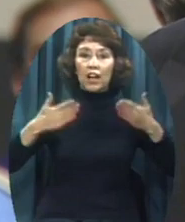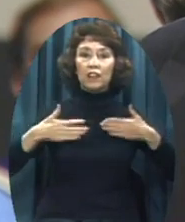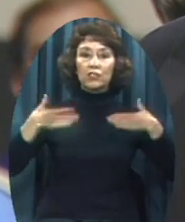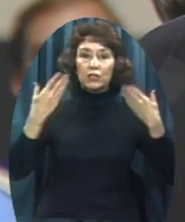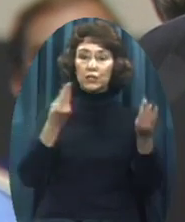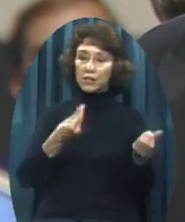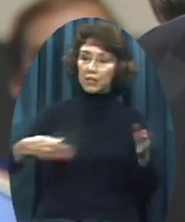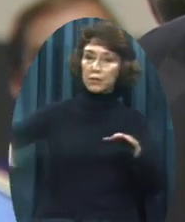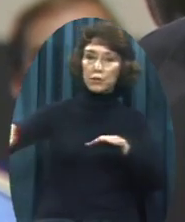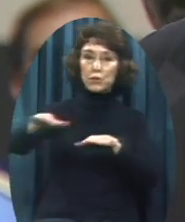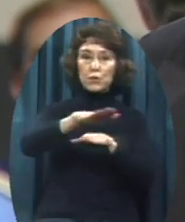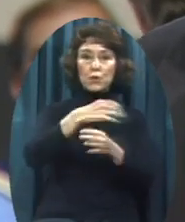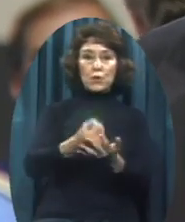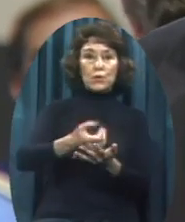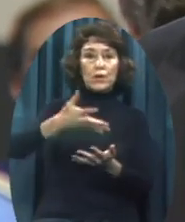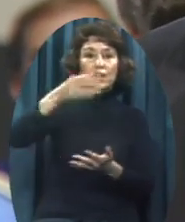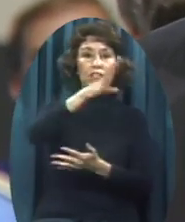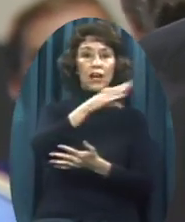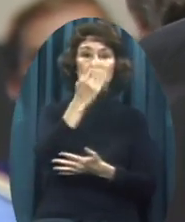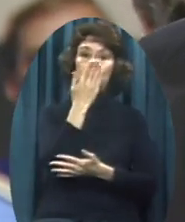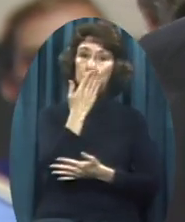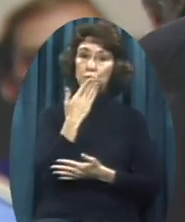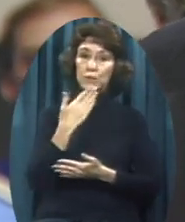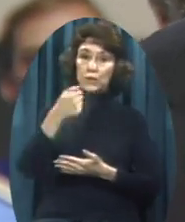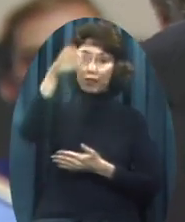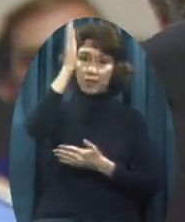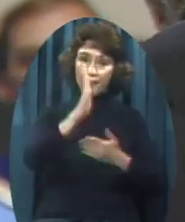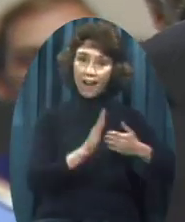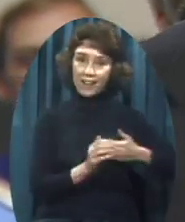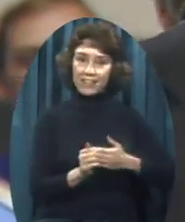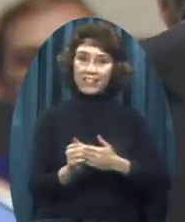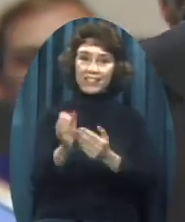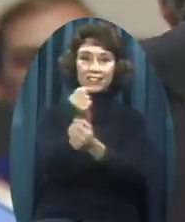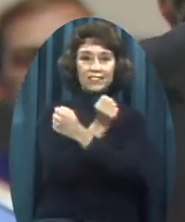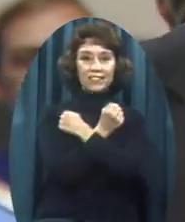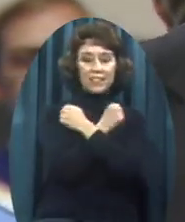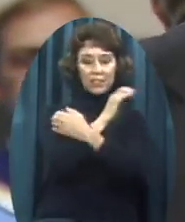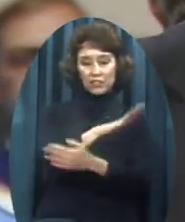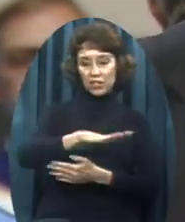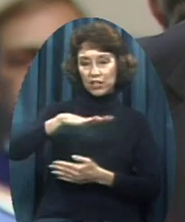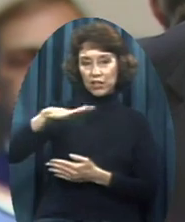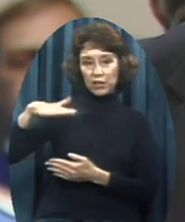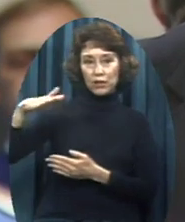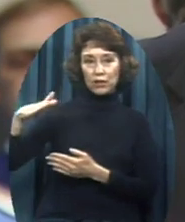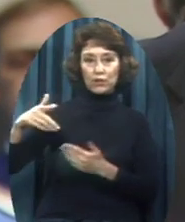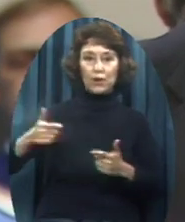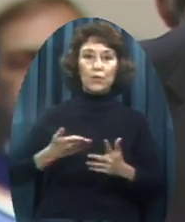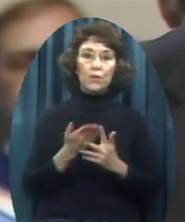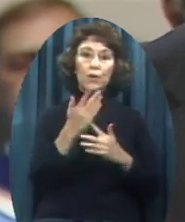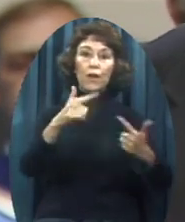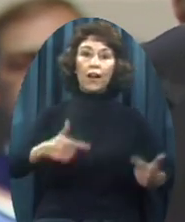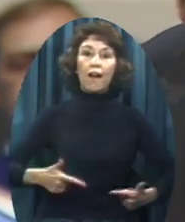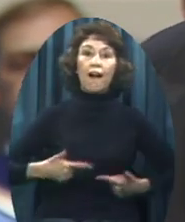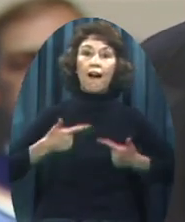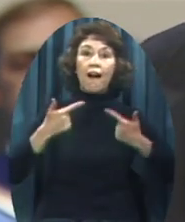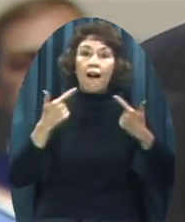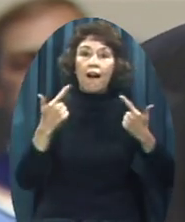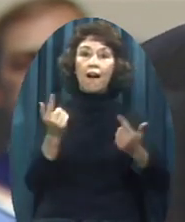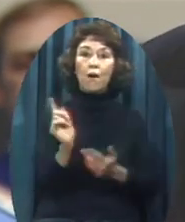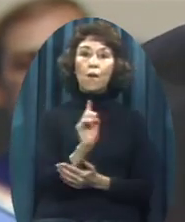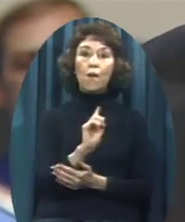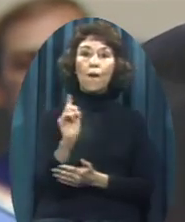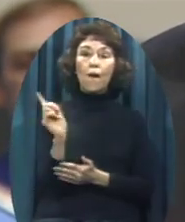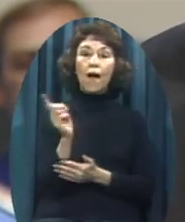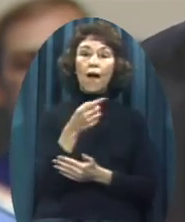pastor, so rich and so sweet, God leads his dear children along. Where